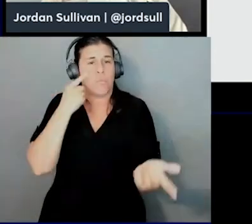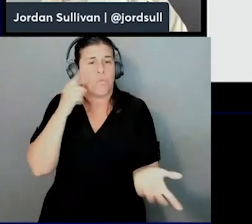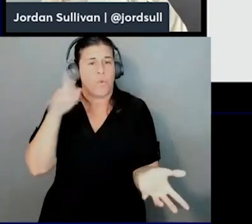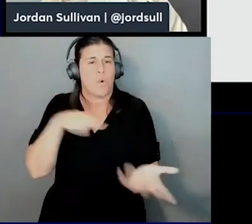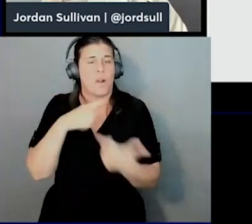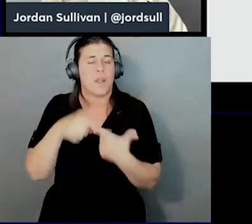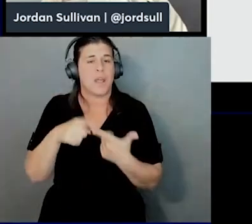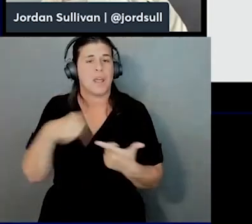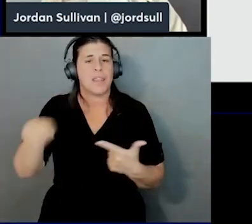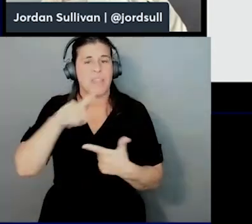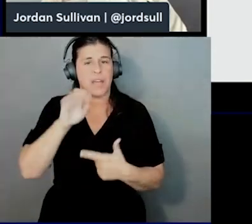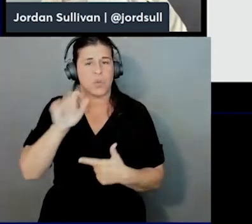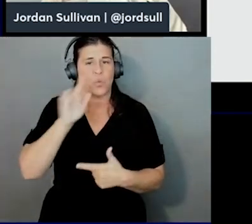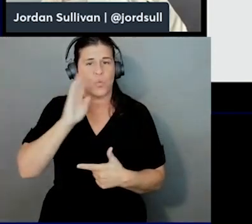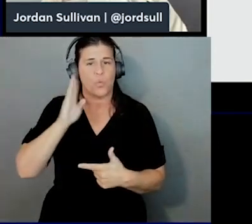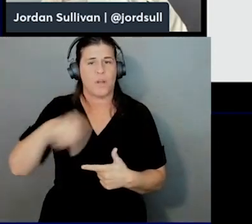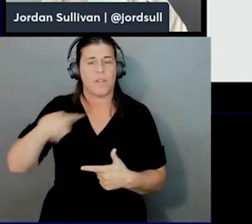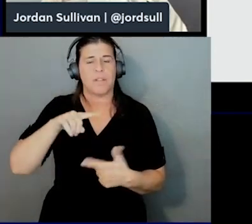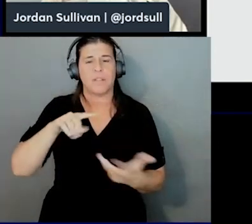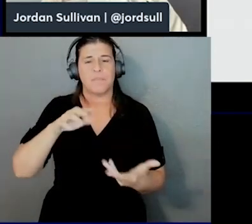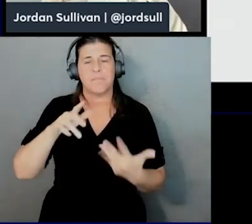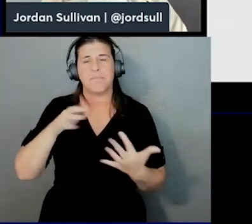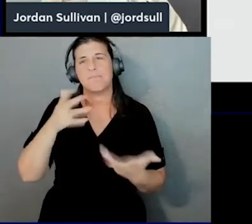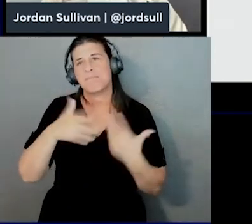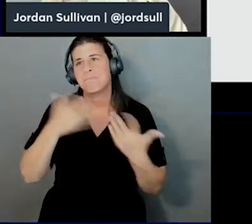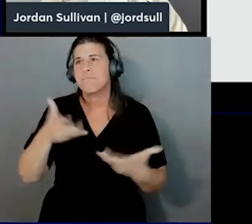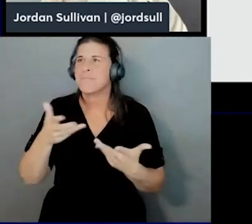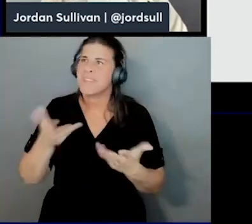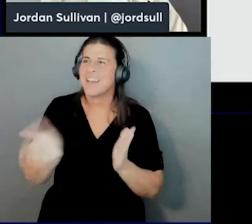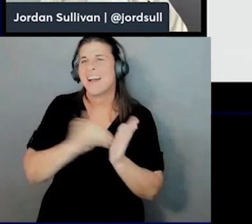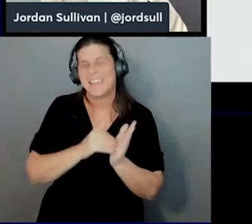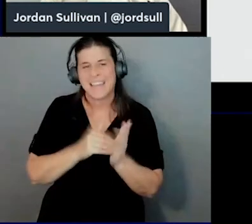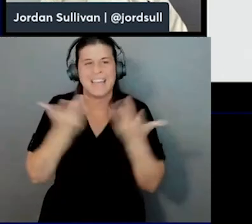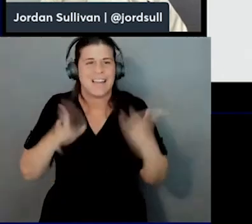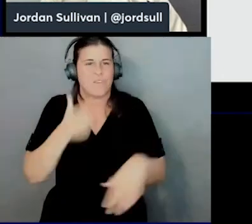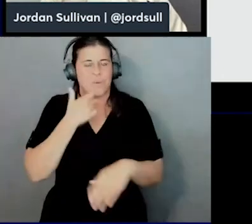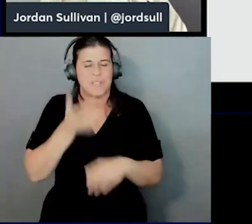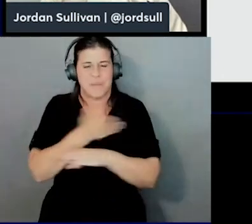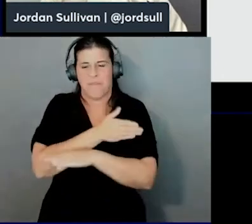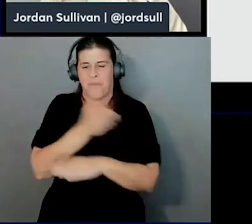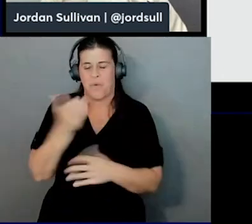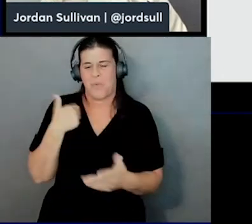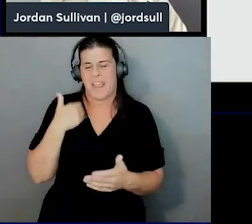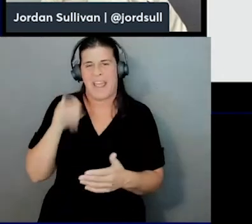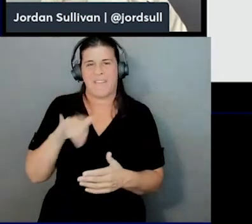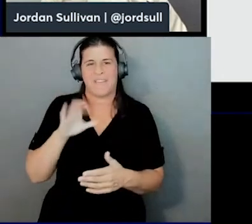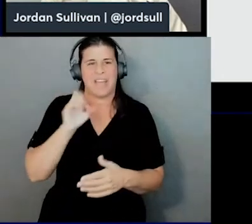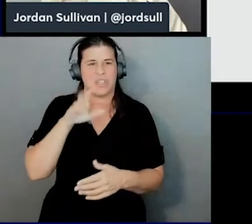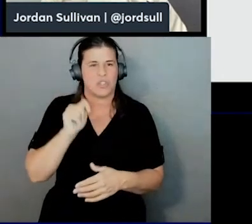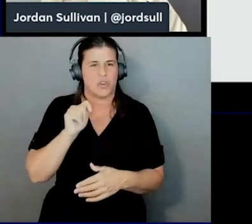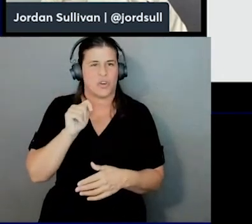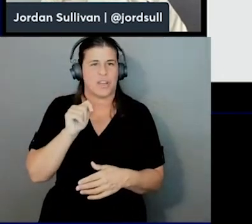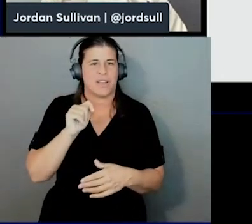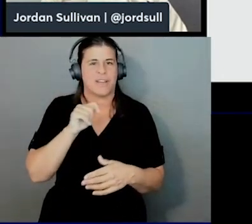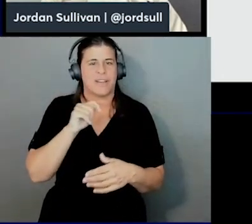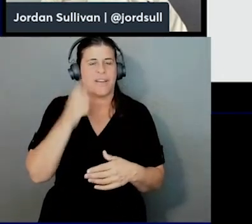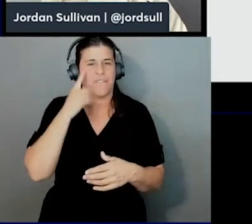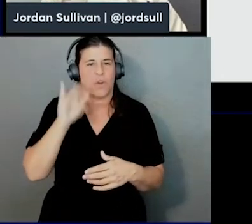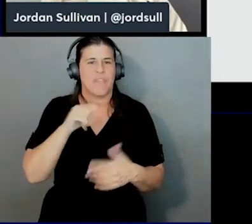This toLocal is the, again, as I was saying, we have the circuit library. This is one of the